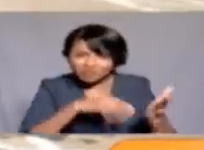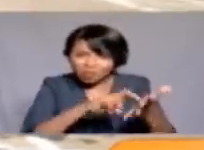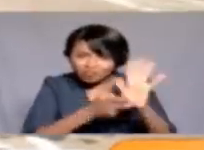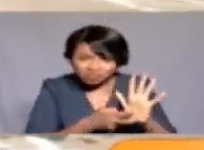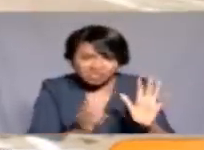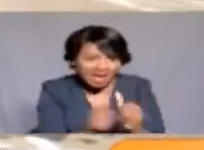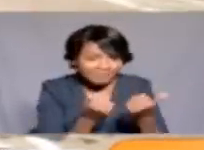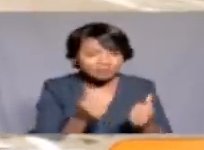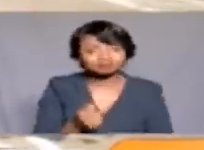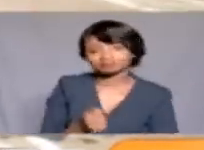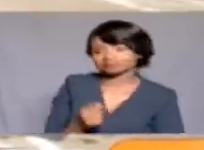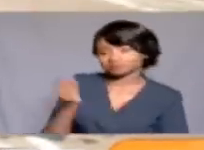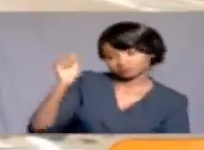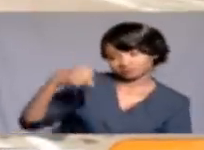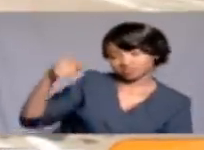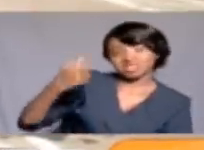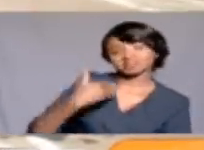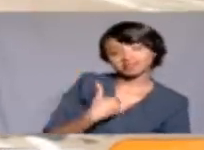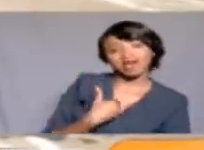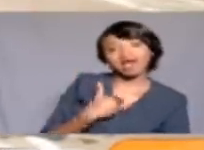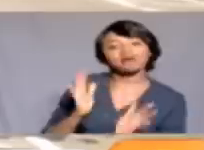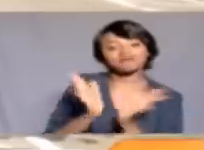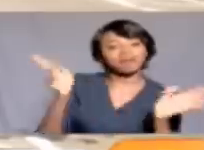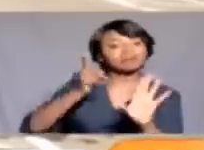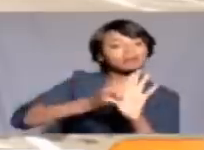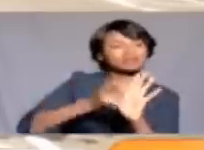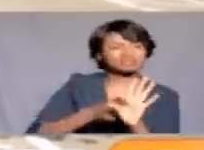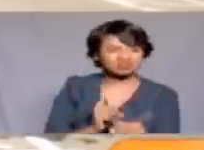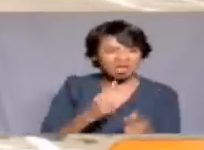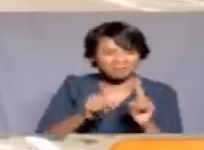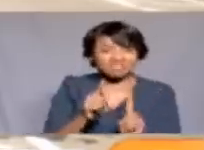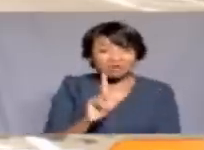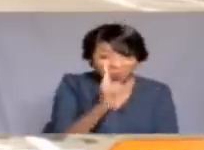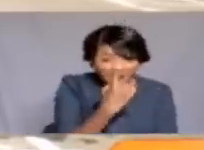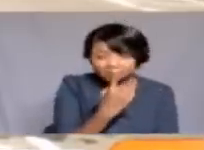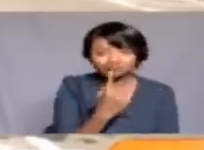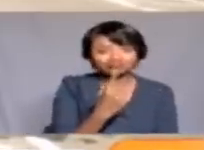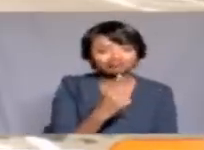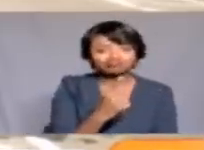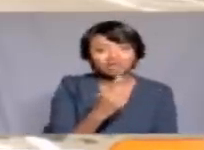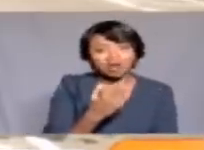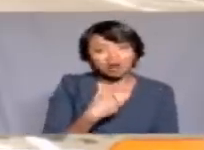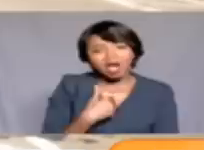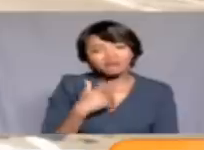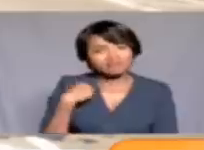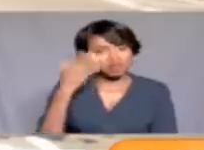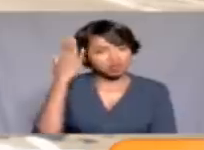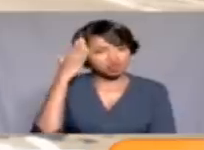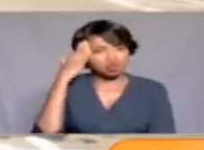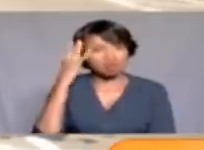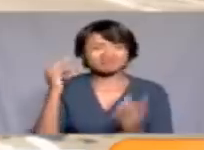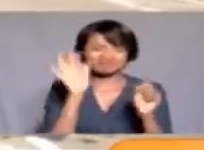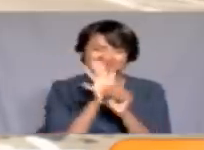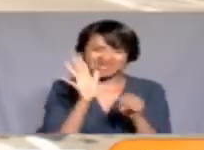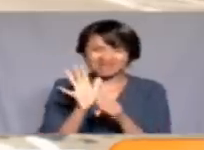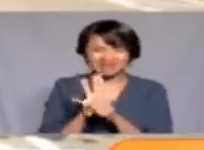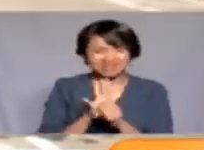there was public participation. We've not had only one. To the best of my knowledge, there have been numerous